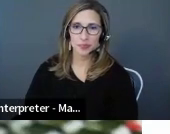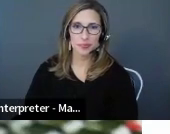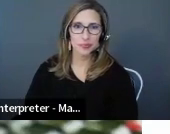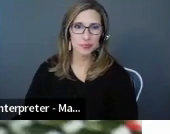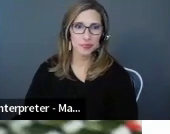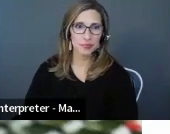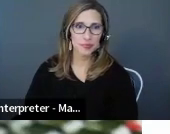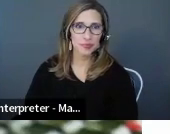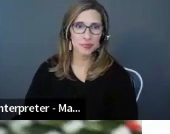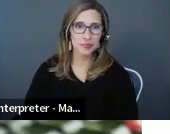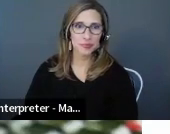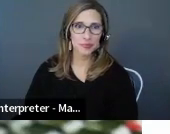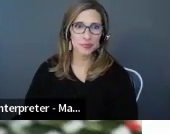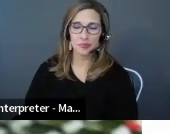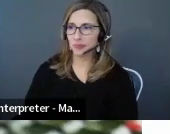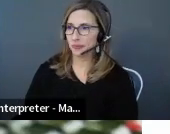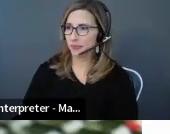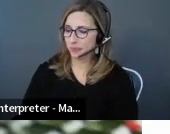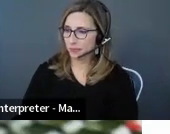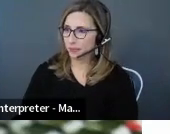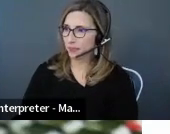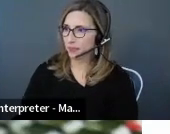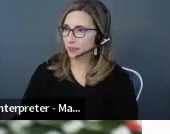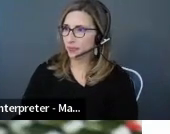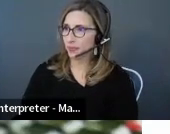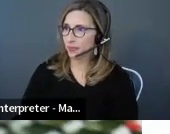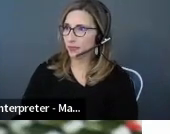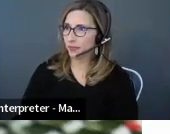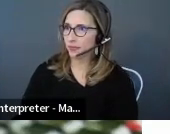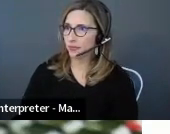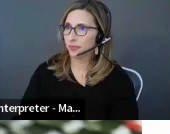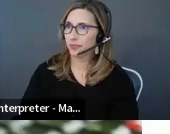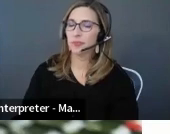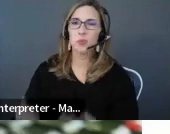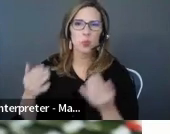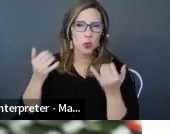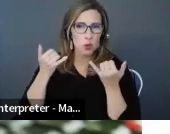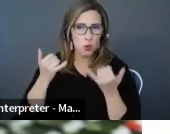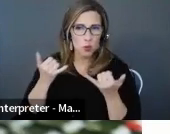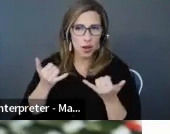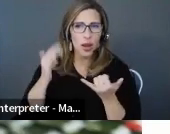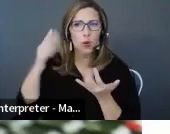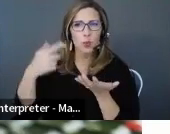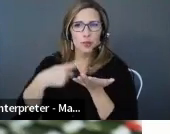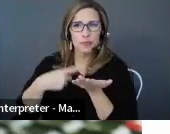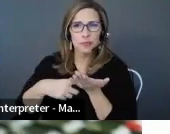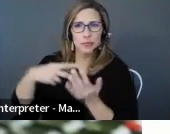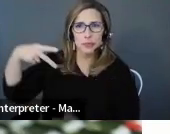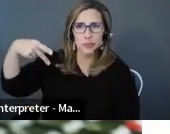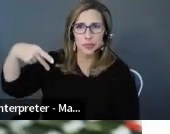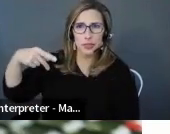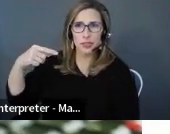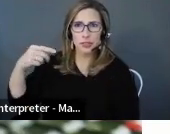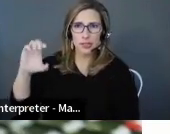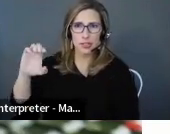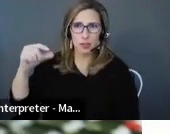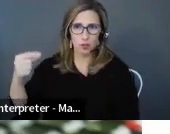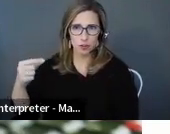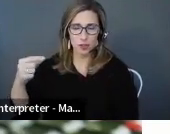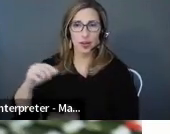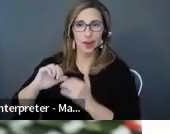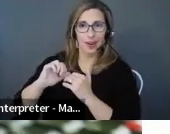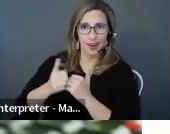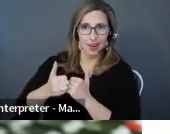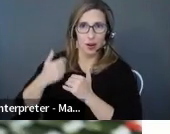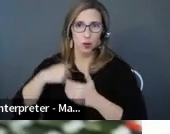So overall, today we'll be just talking about PCG and how we interact with the CSW and as